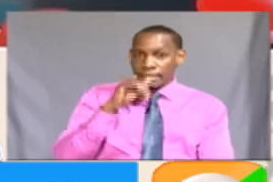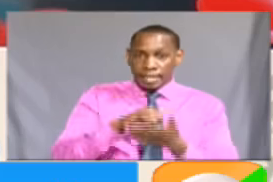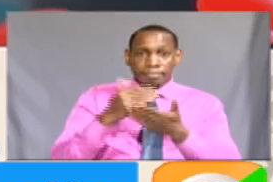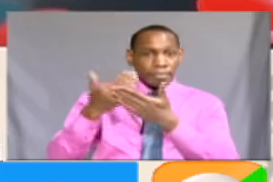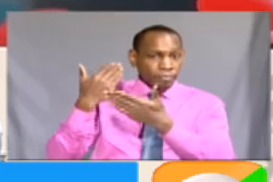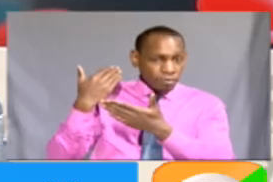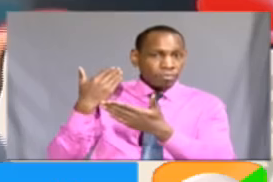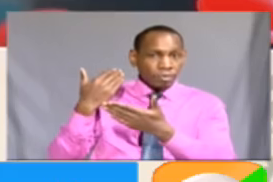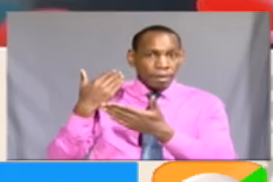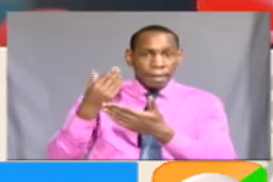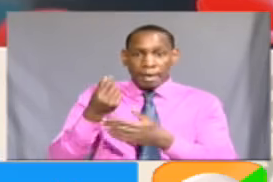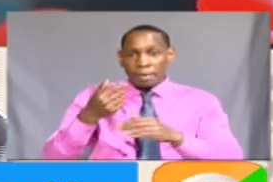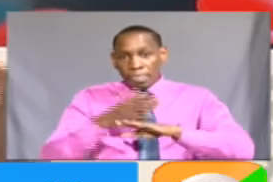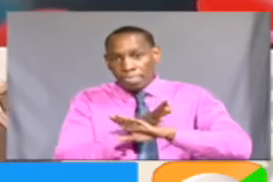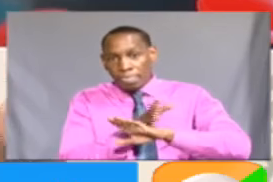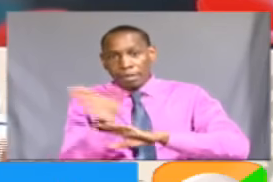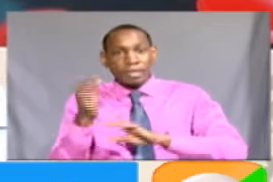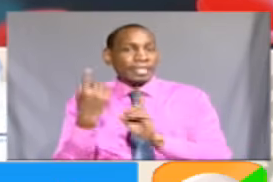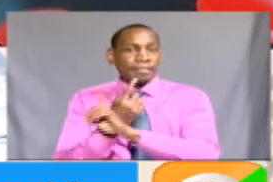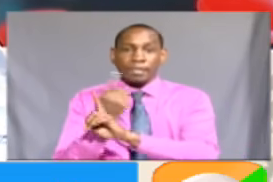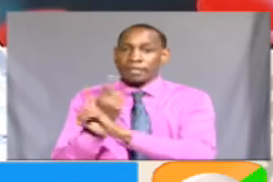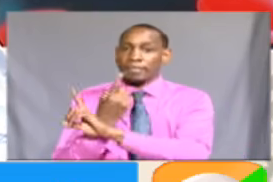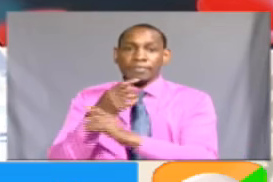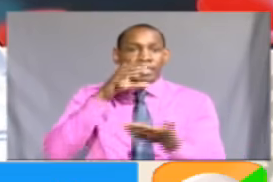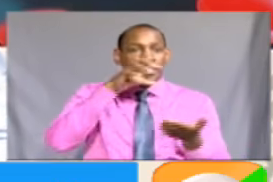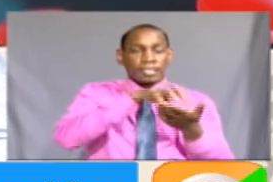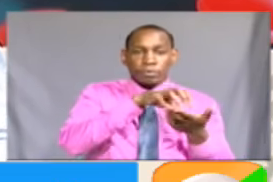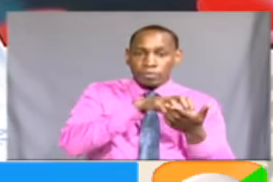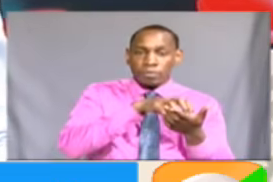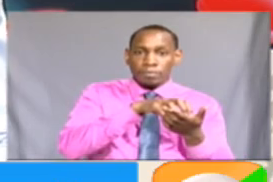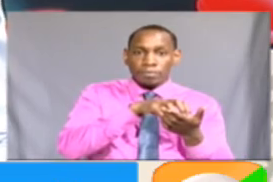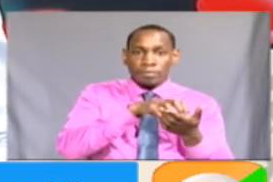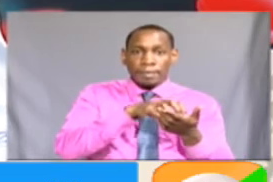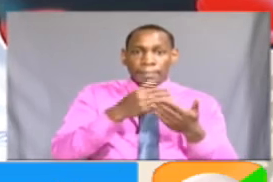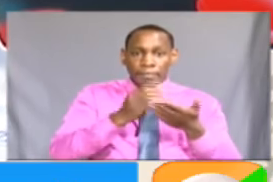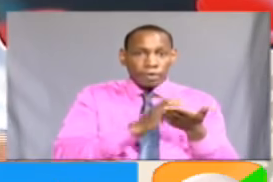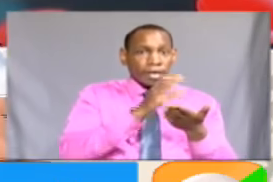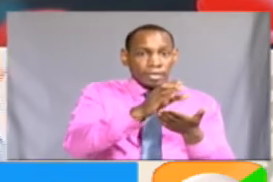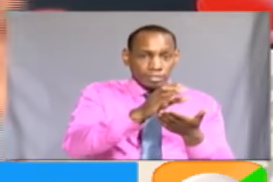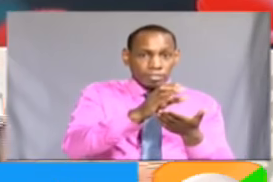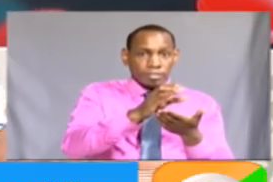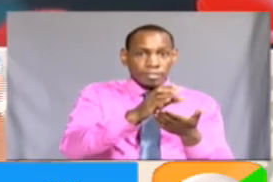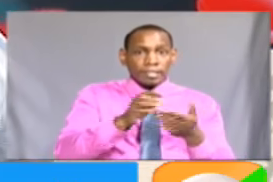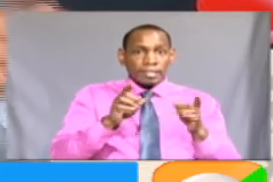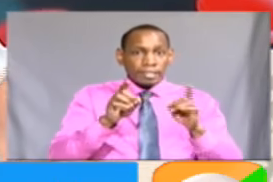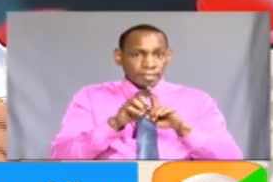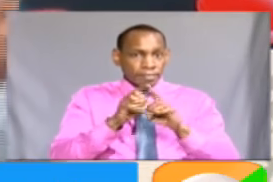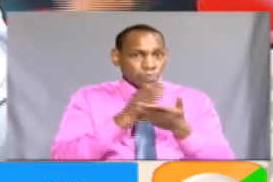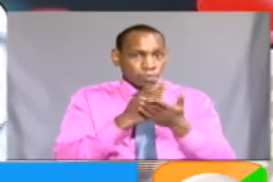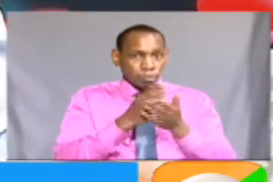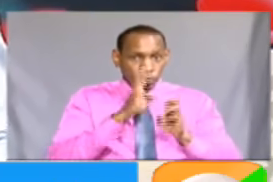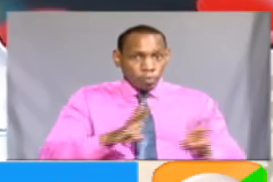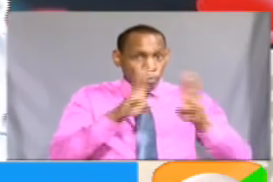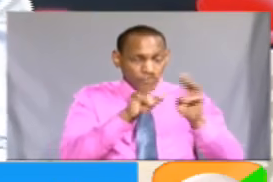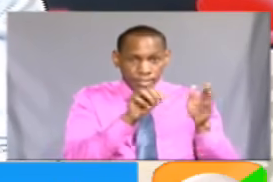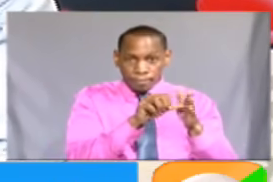to being defrauded of all kinds of monies that are allocated to even deserving